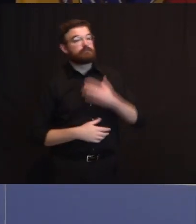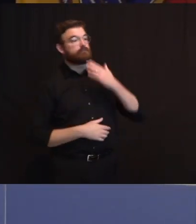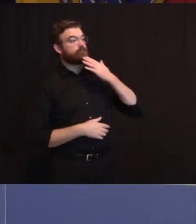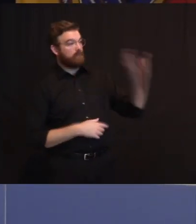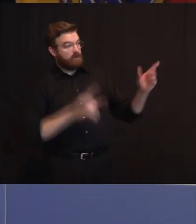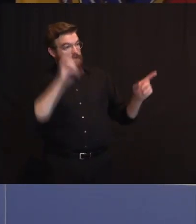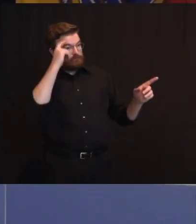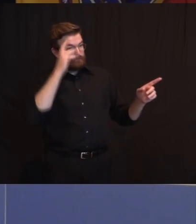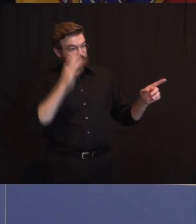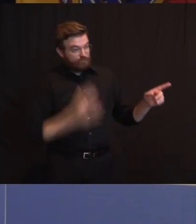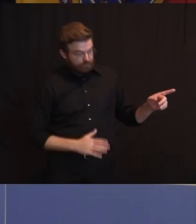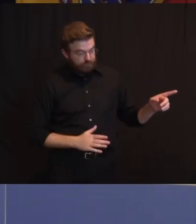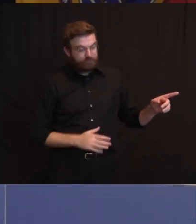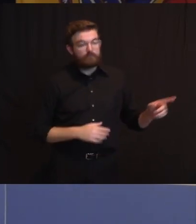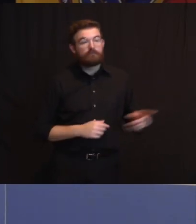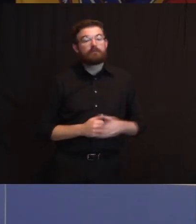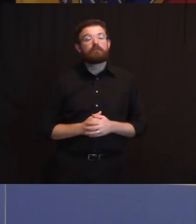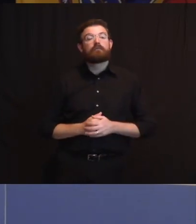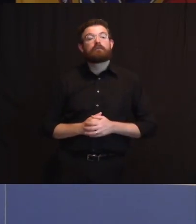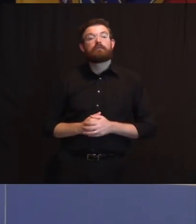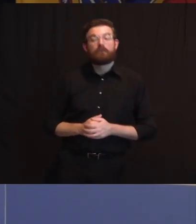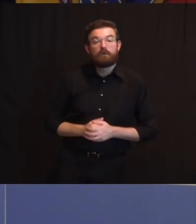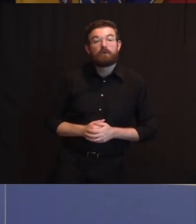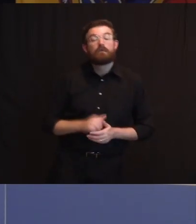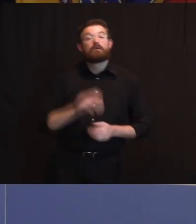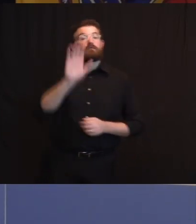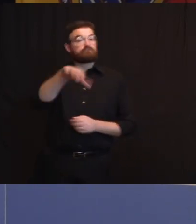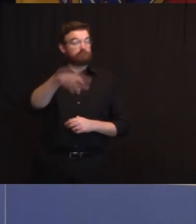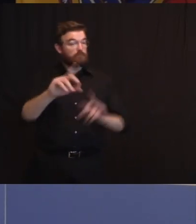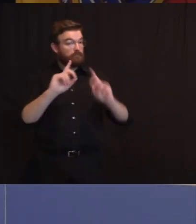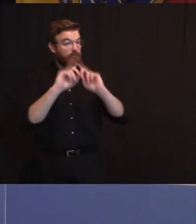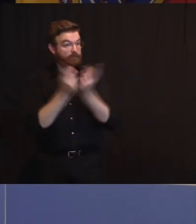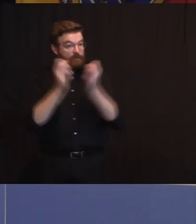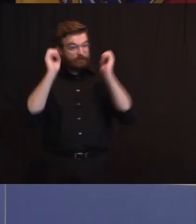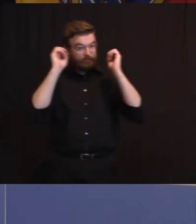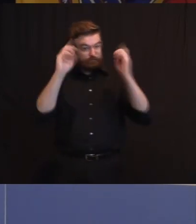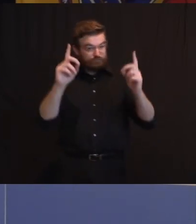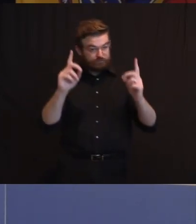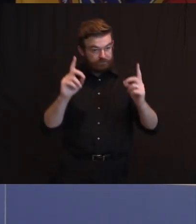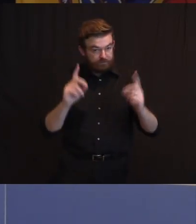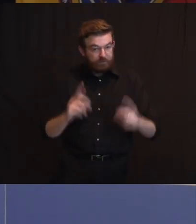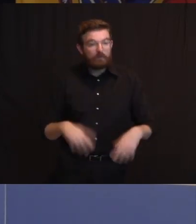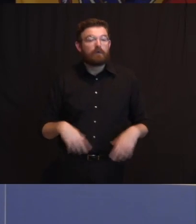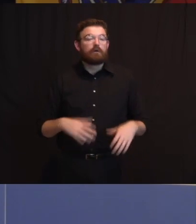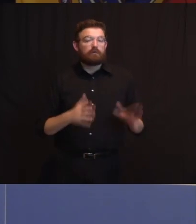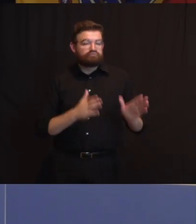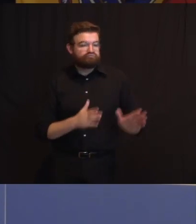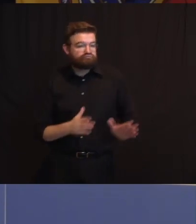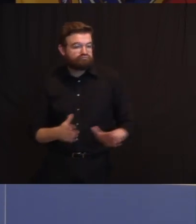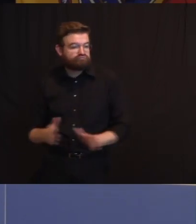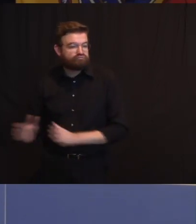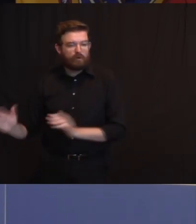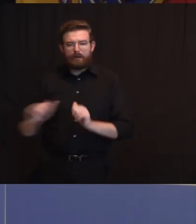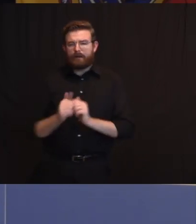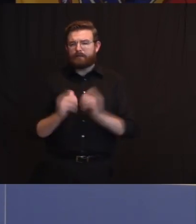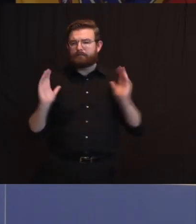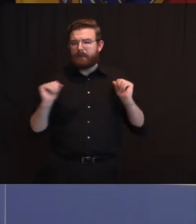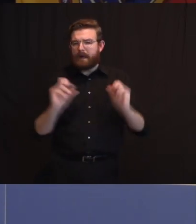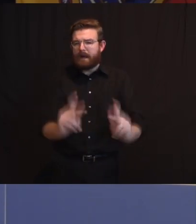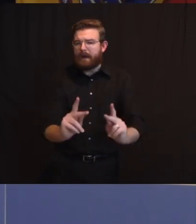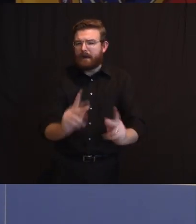today. When the Department of Education was drafting the Road Back, Restart, and Recovery Plan for education for the coming school year,